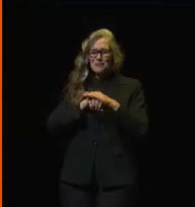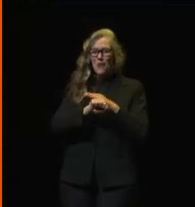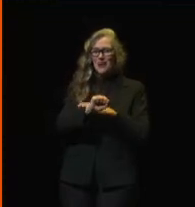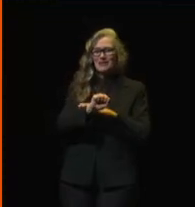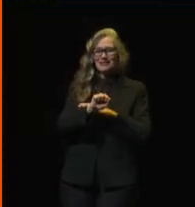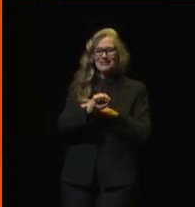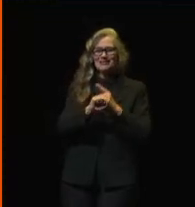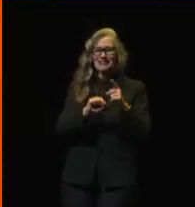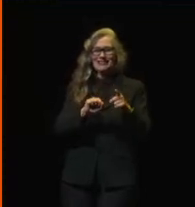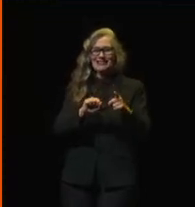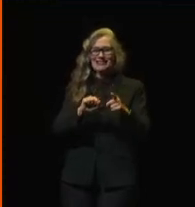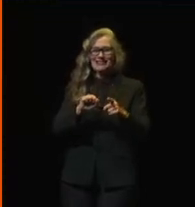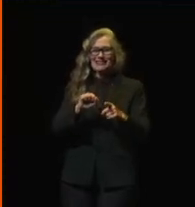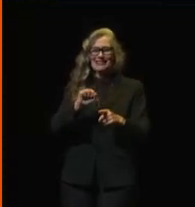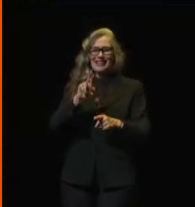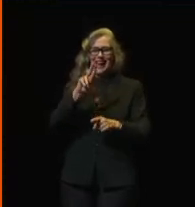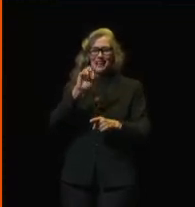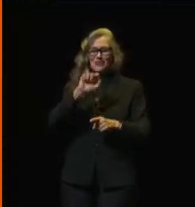paradise.